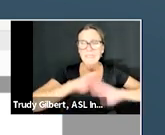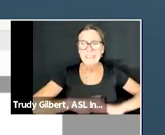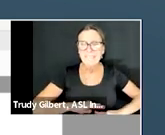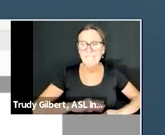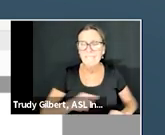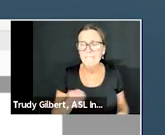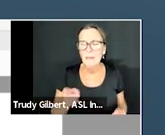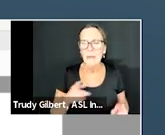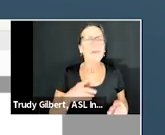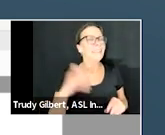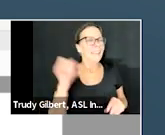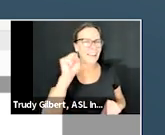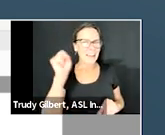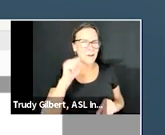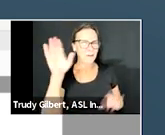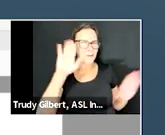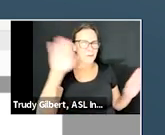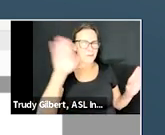Hi, everybody.